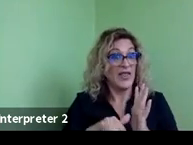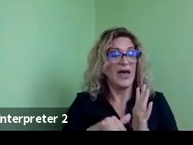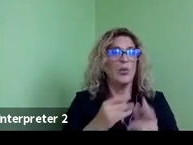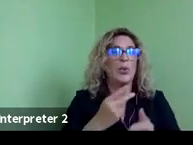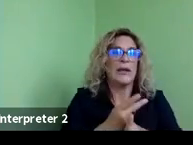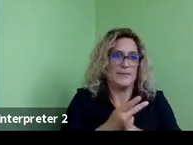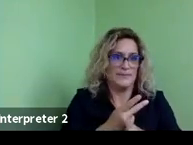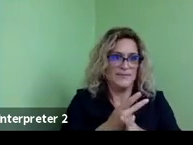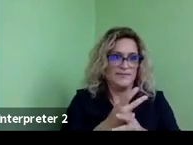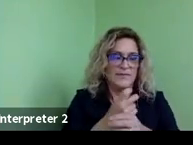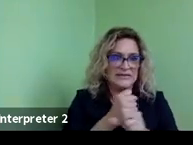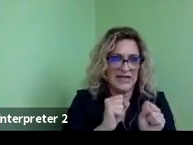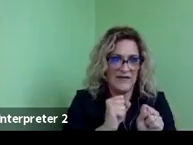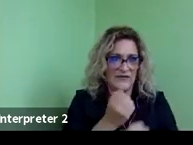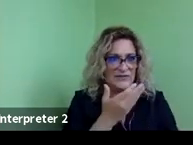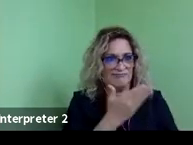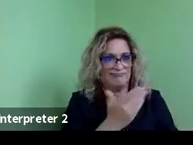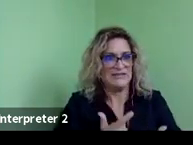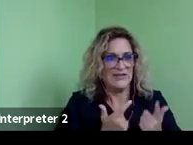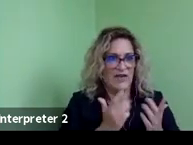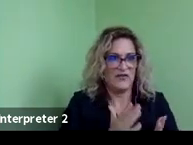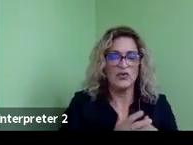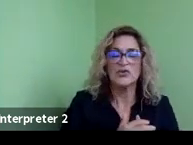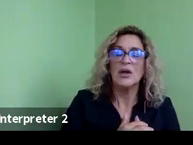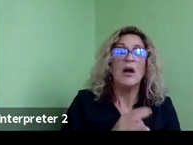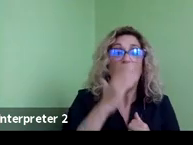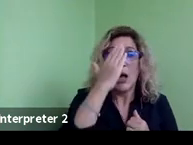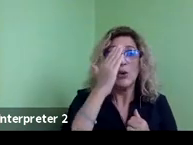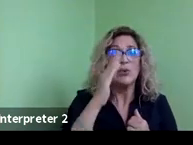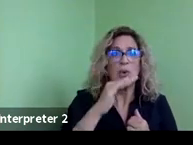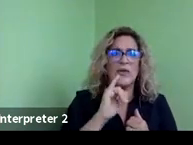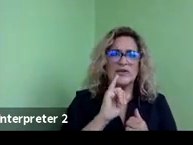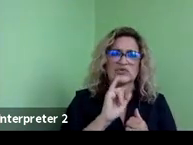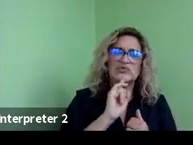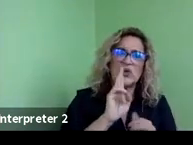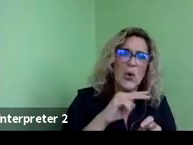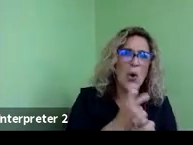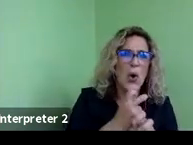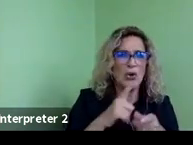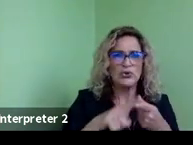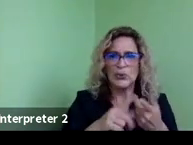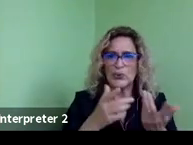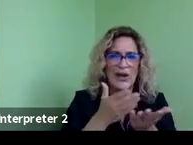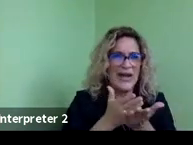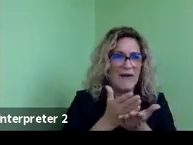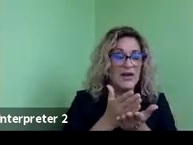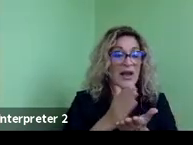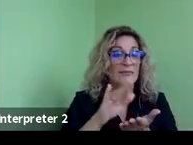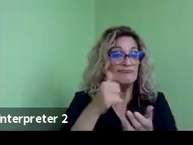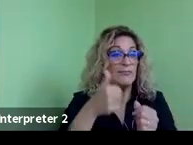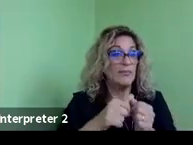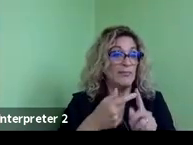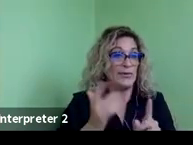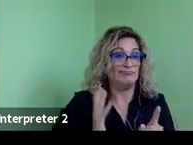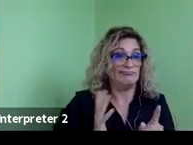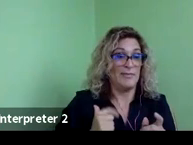So just remember that. I know that can be a tricky thing to navigate. I remember when I was working in upstate New